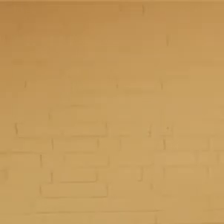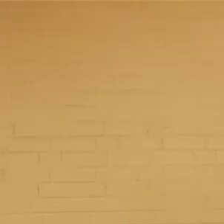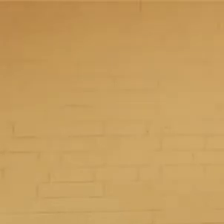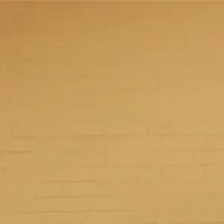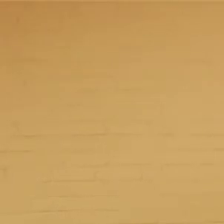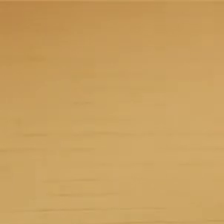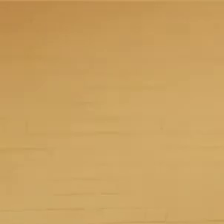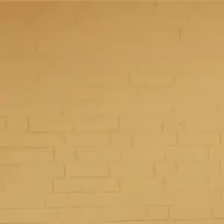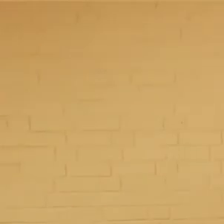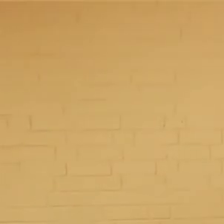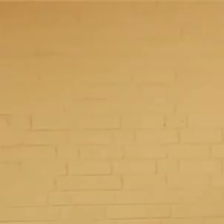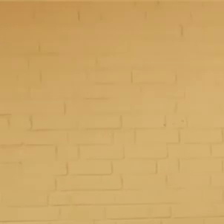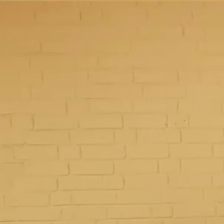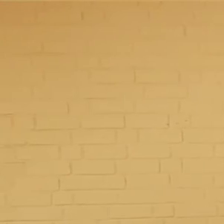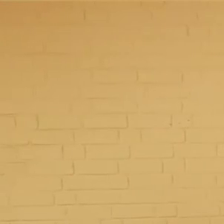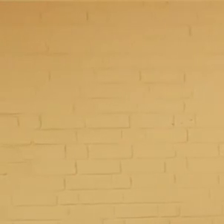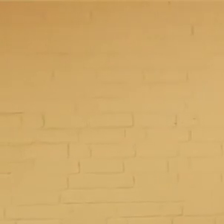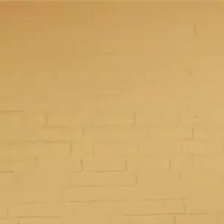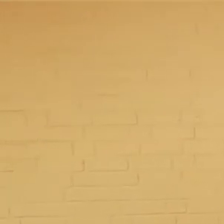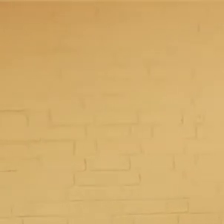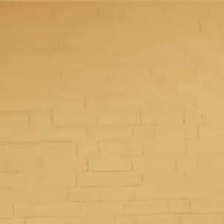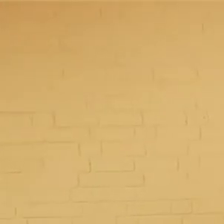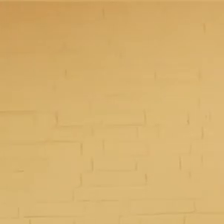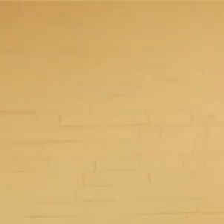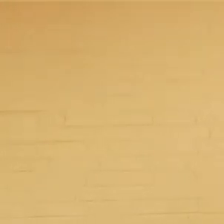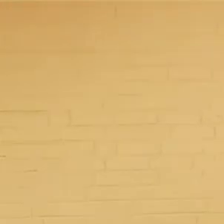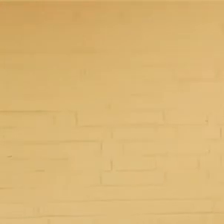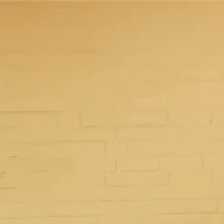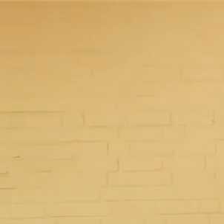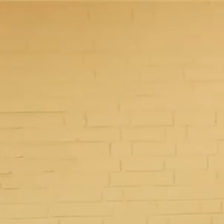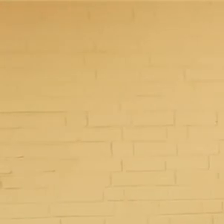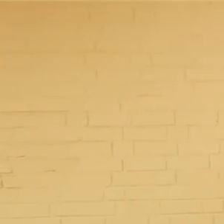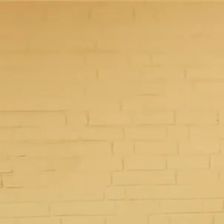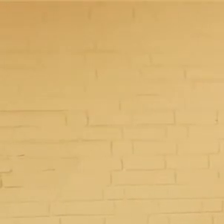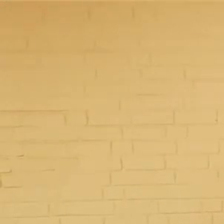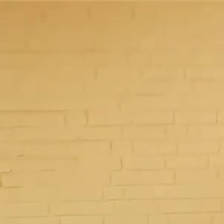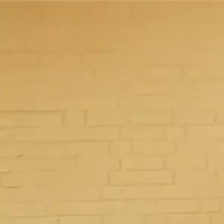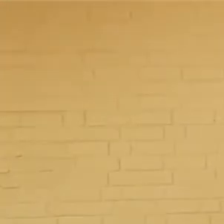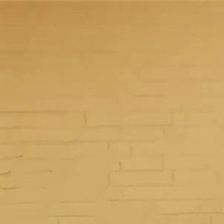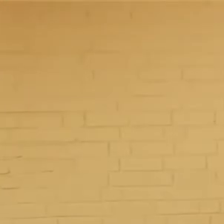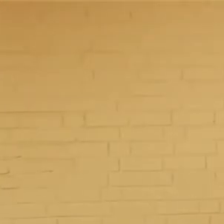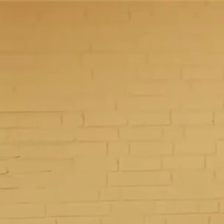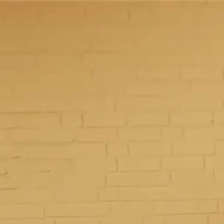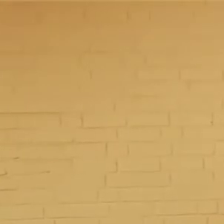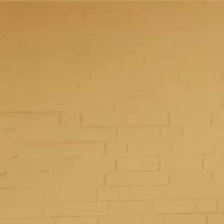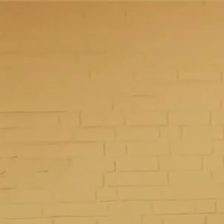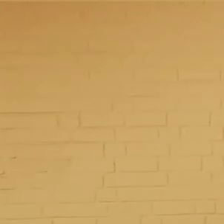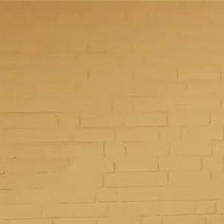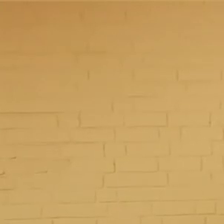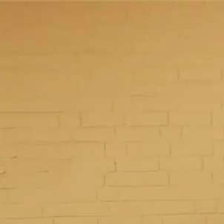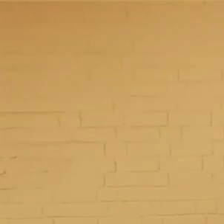This is Mr. Shilemba, TSC manager in Windhoek. So I'm responsible here to be the head of the